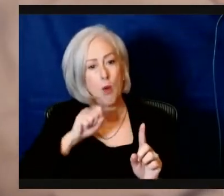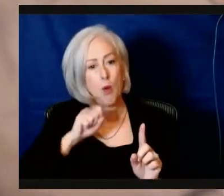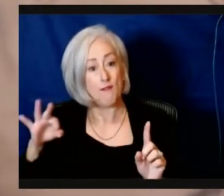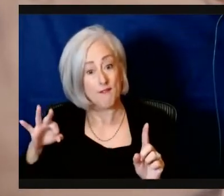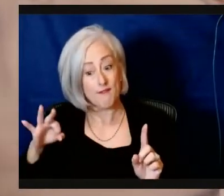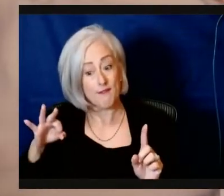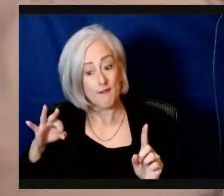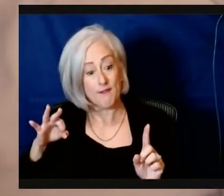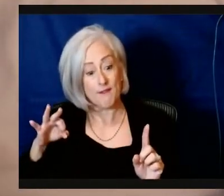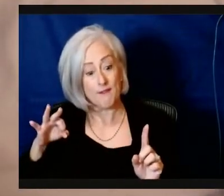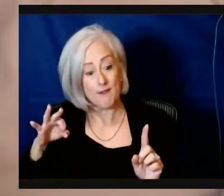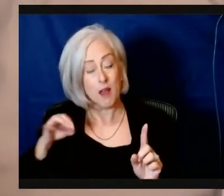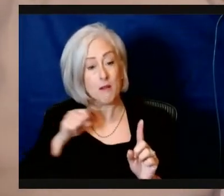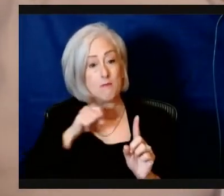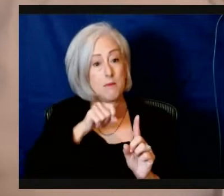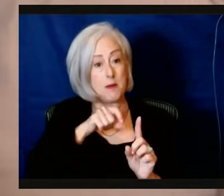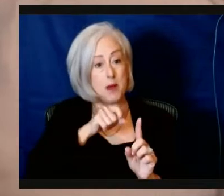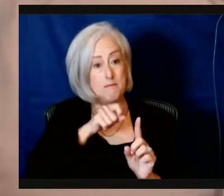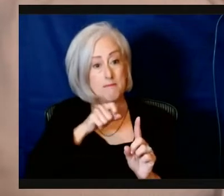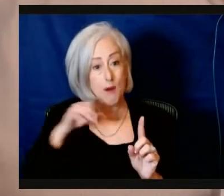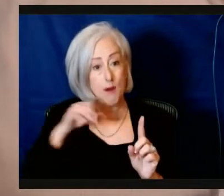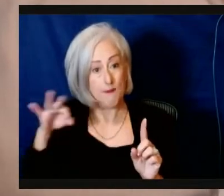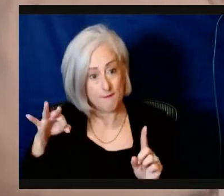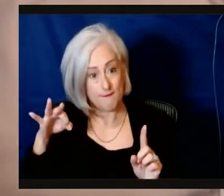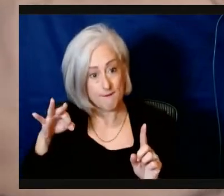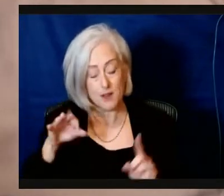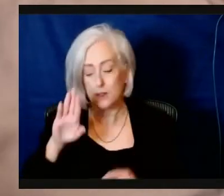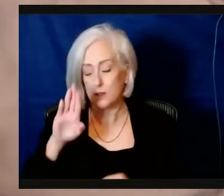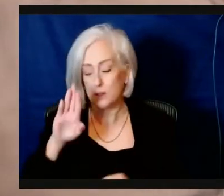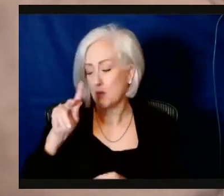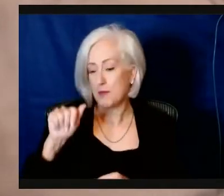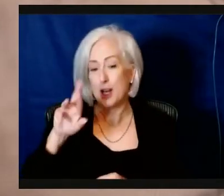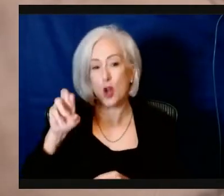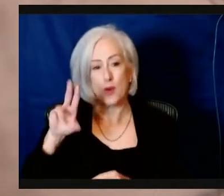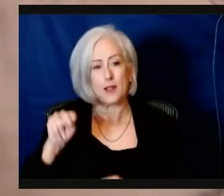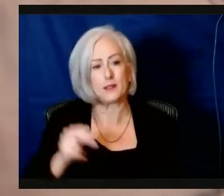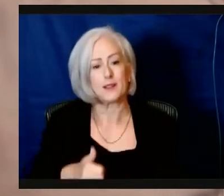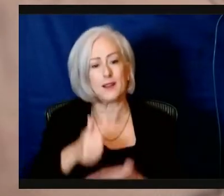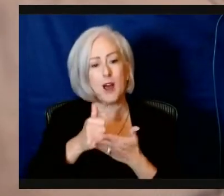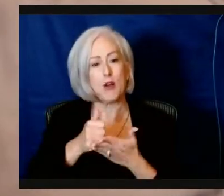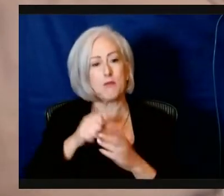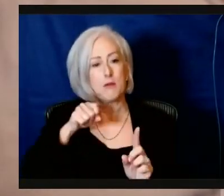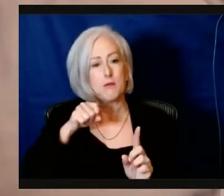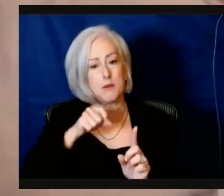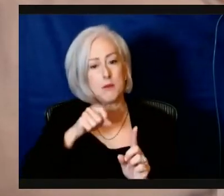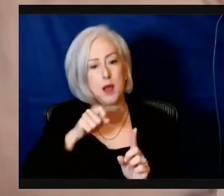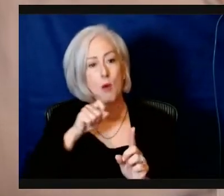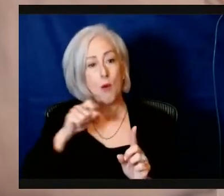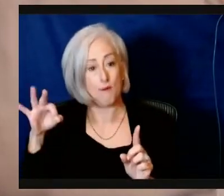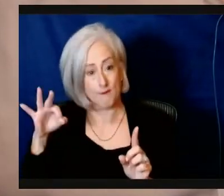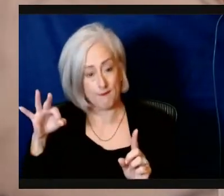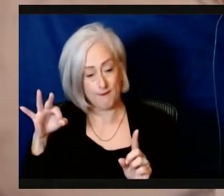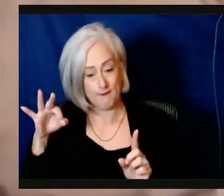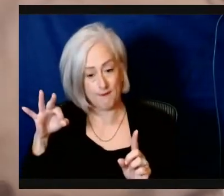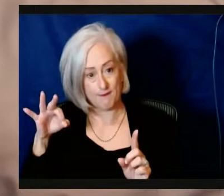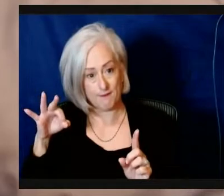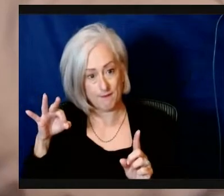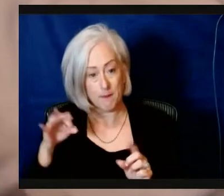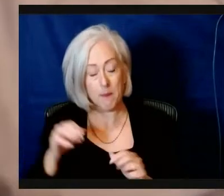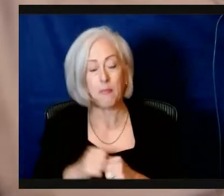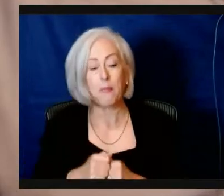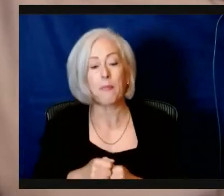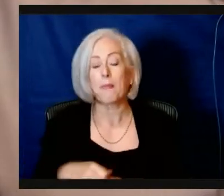there to turn the receptor off. But in addition to turning the receptor off, Patsy